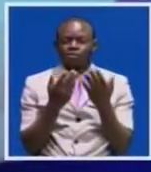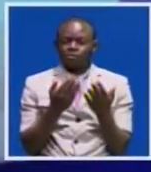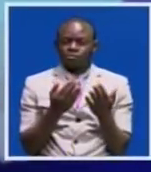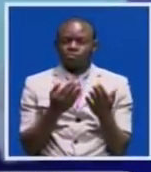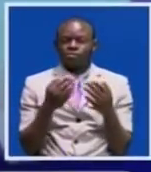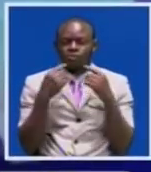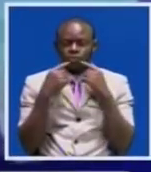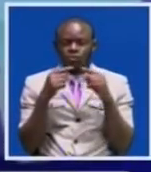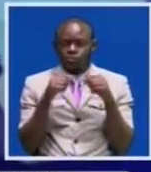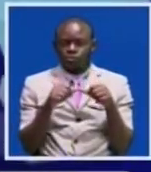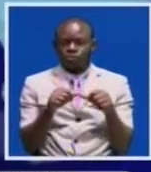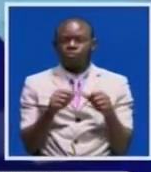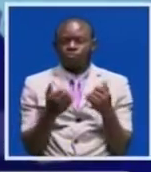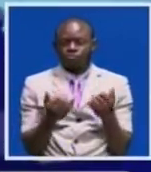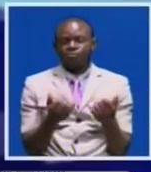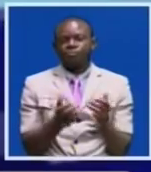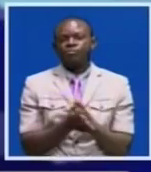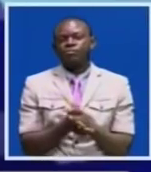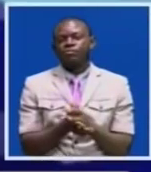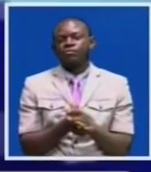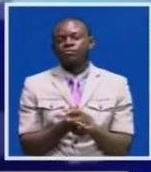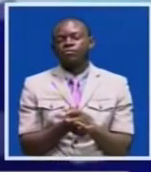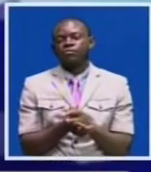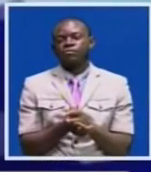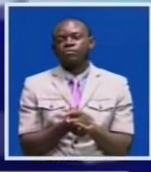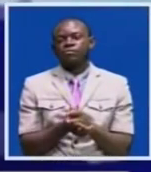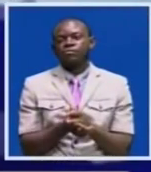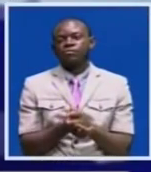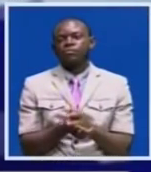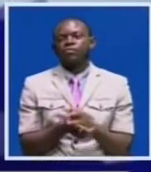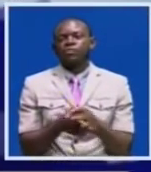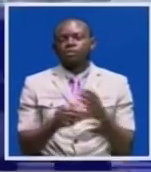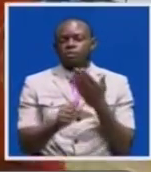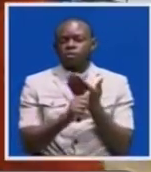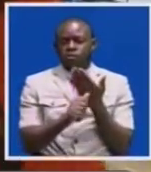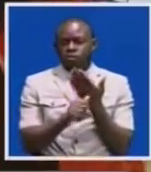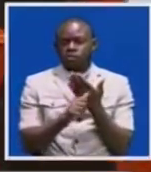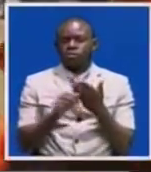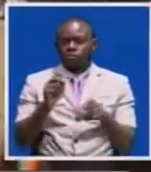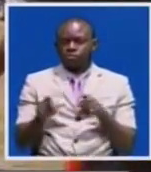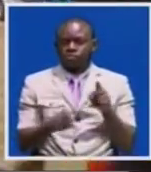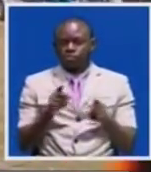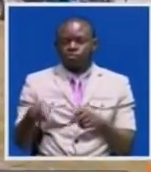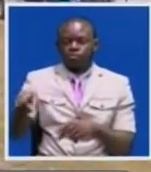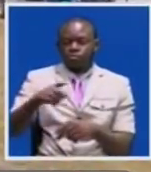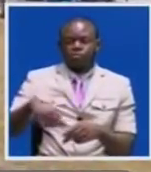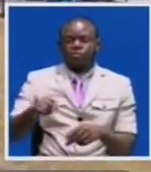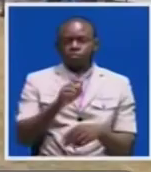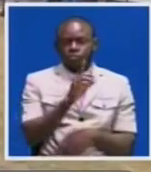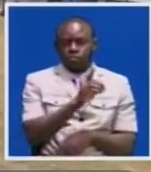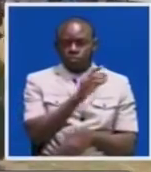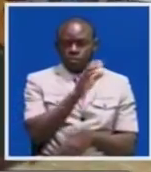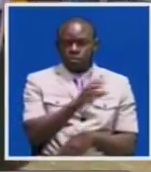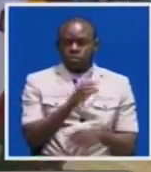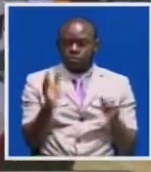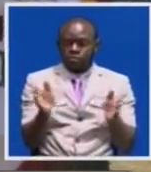now for the rest of the news. Kafiwa District Commissioner Joseph Kamana has urged residents to protect and guard jealously the freedom and